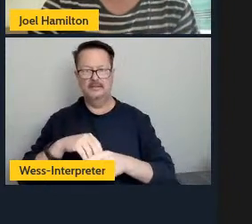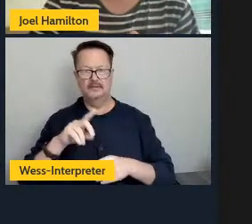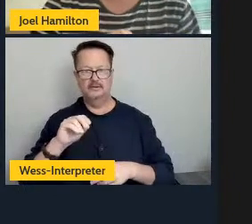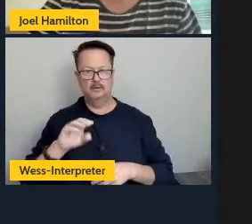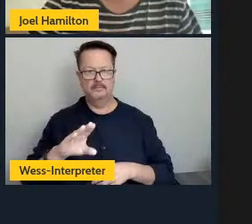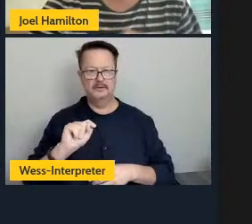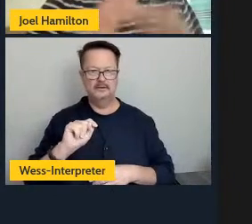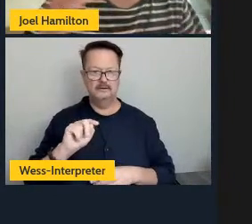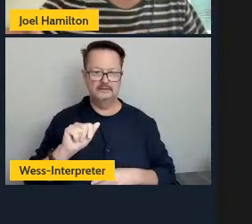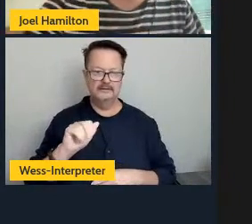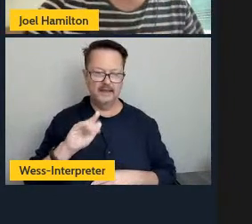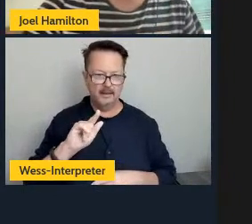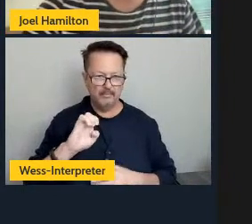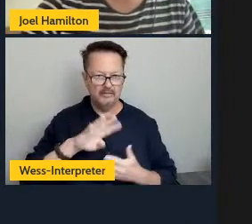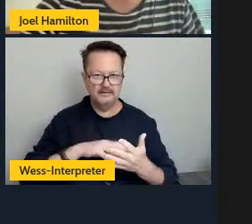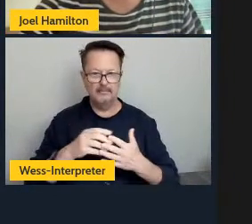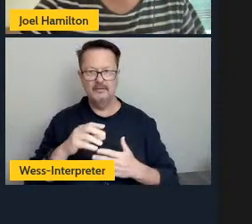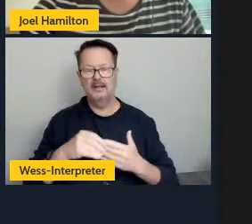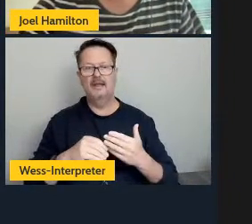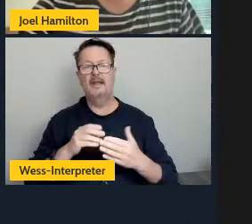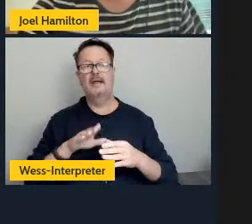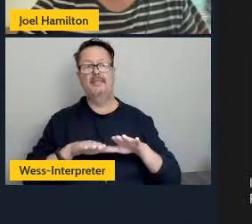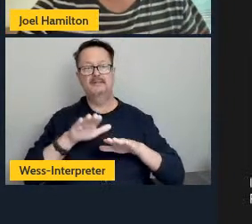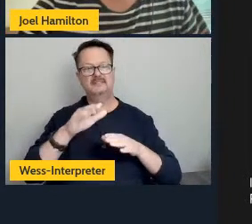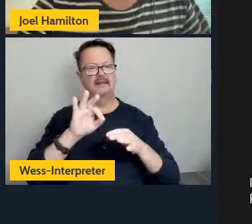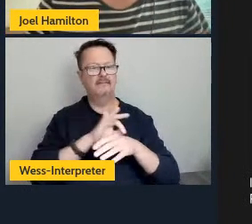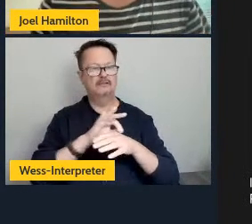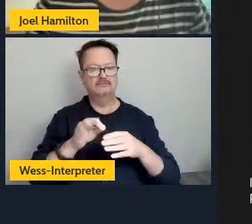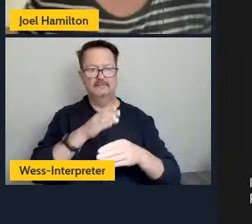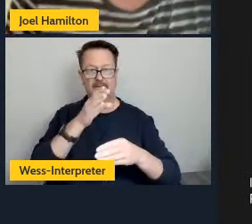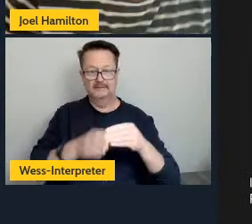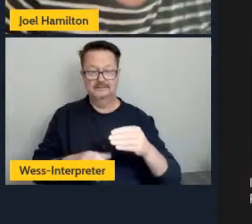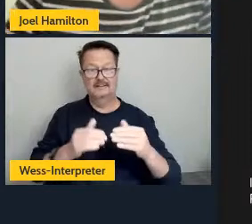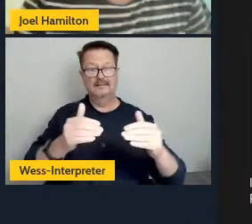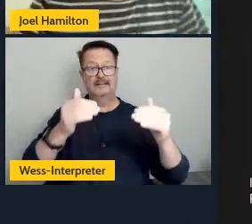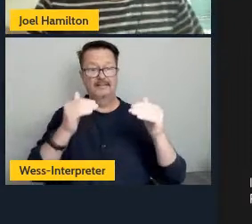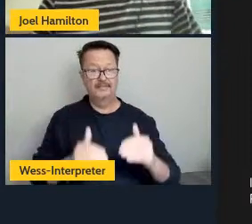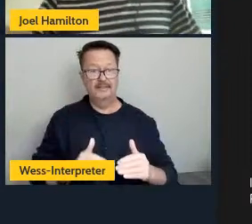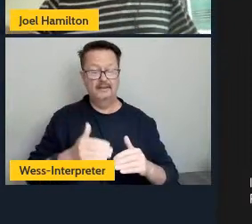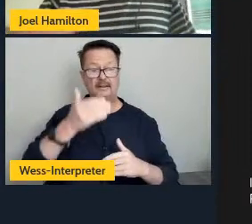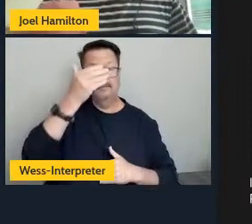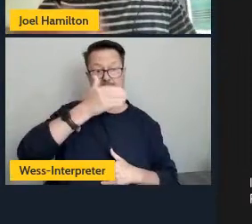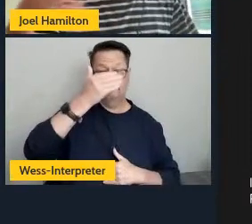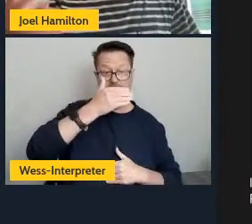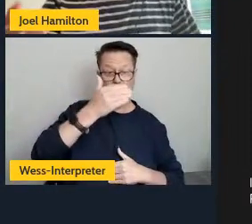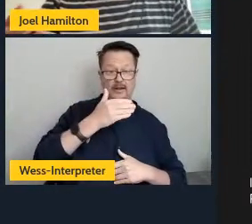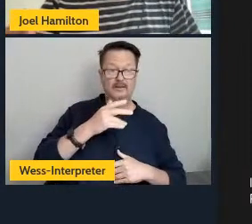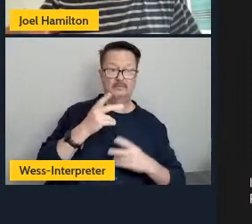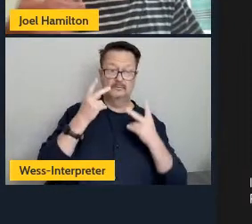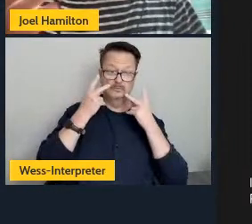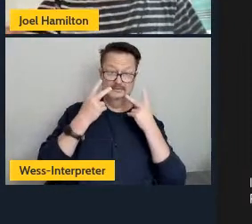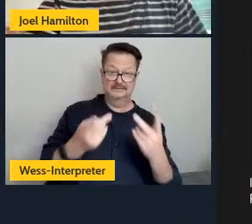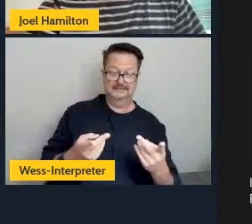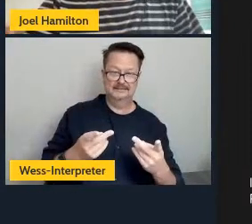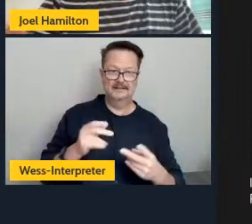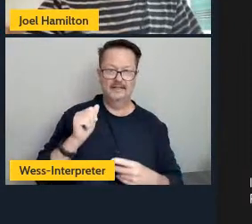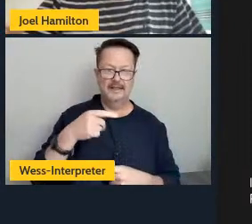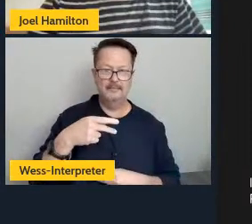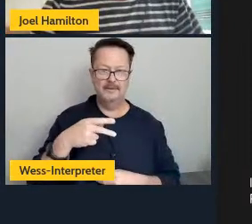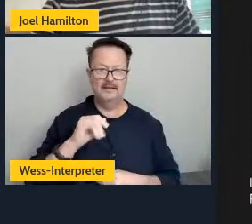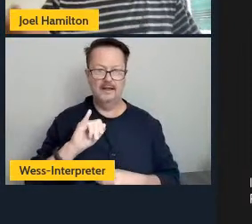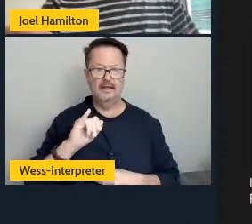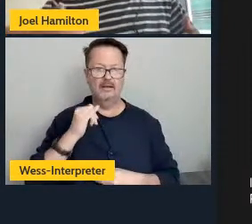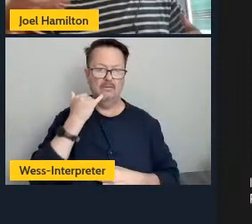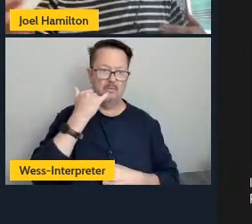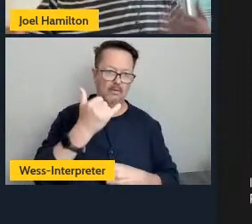into the Dynamo table and the step function finishes. Then in the front end, we could make an API call to get the person's